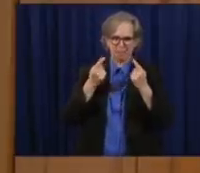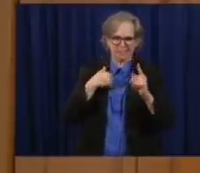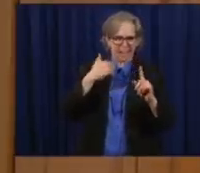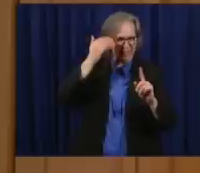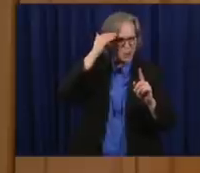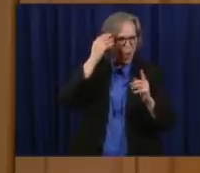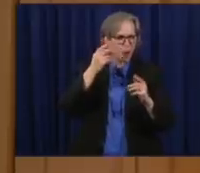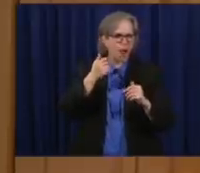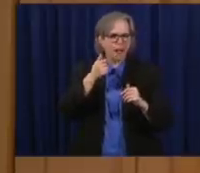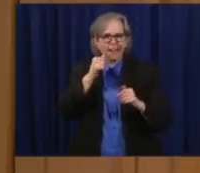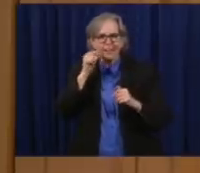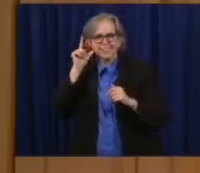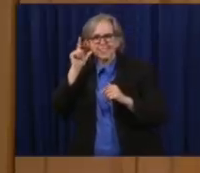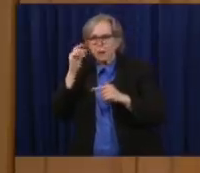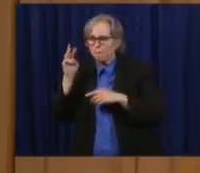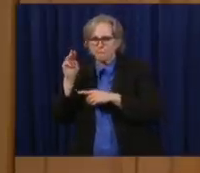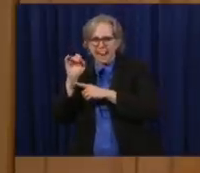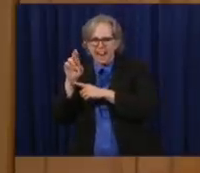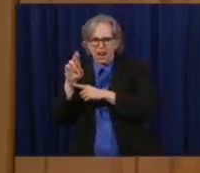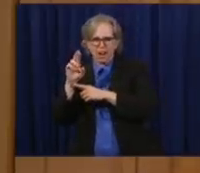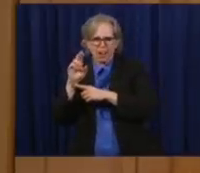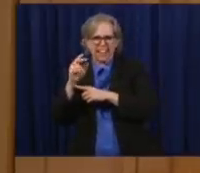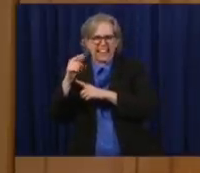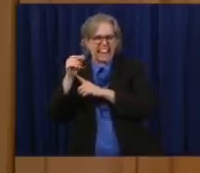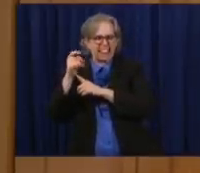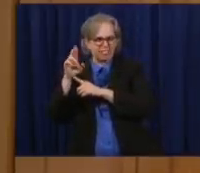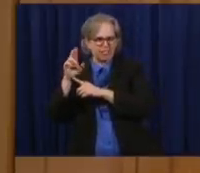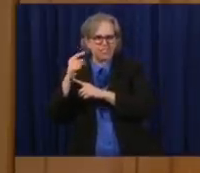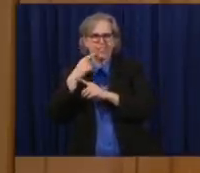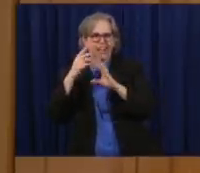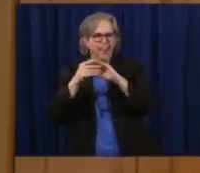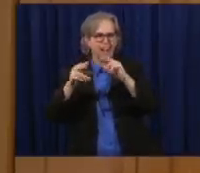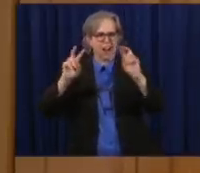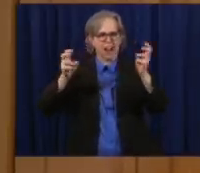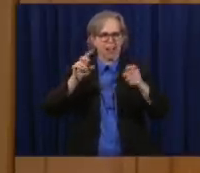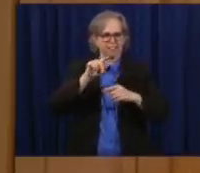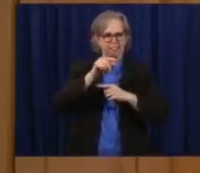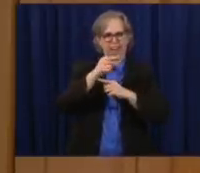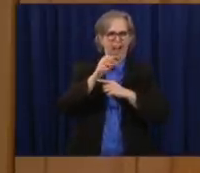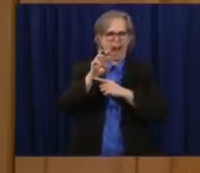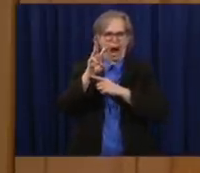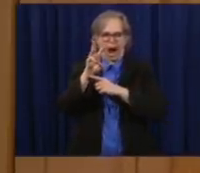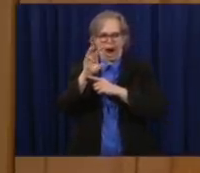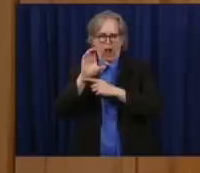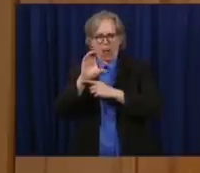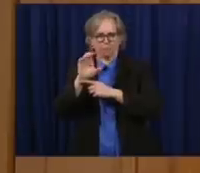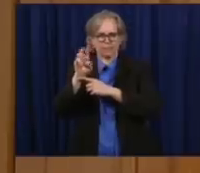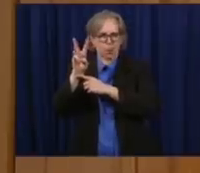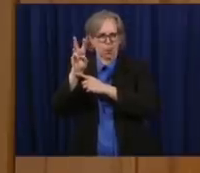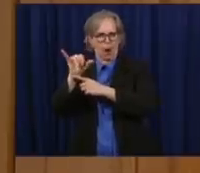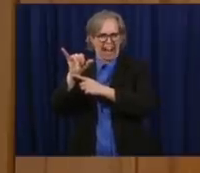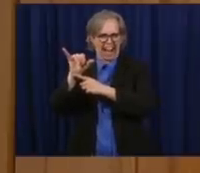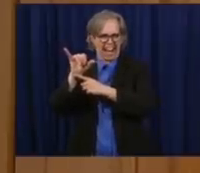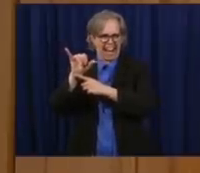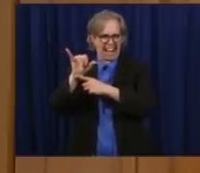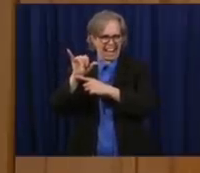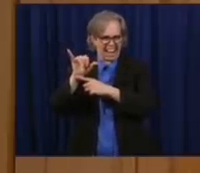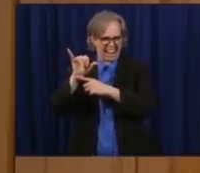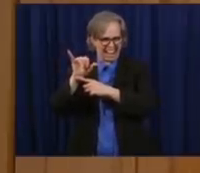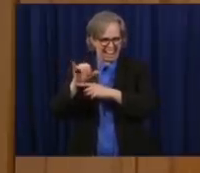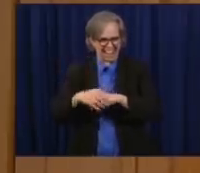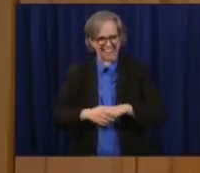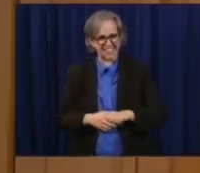day, is the Columbus Way. And really, what I think has happened is we have